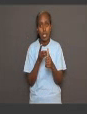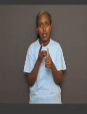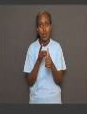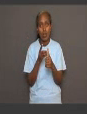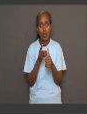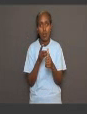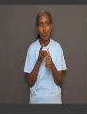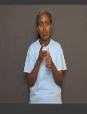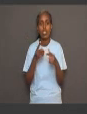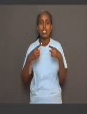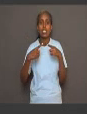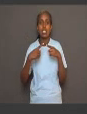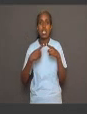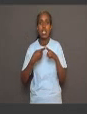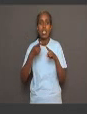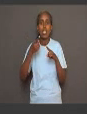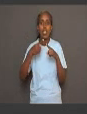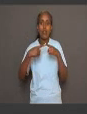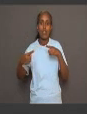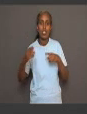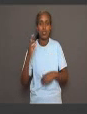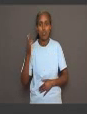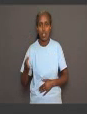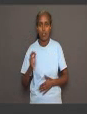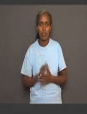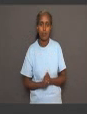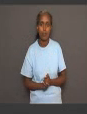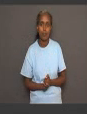of the inverse of f.